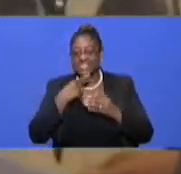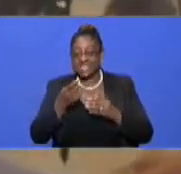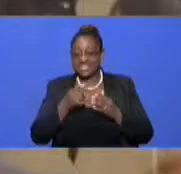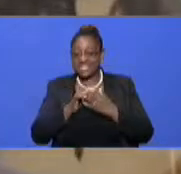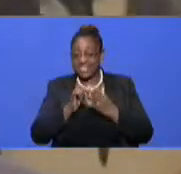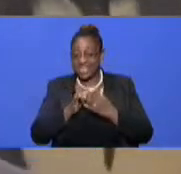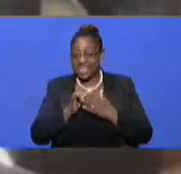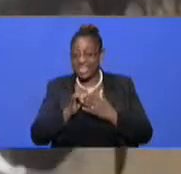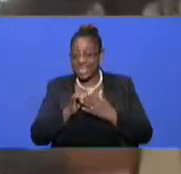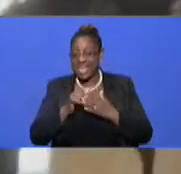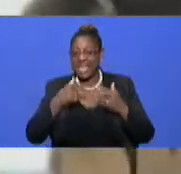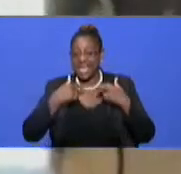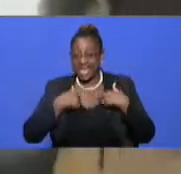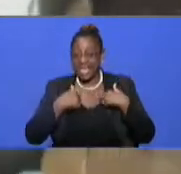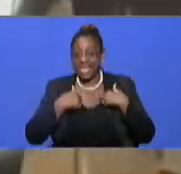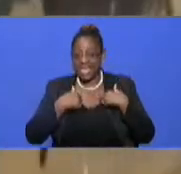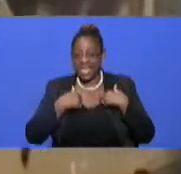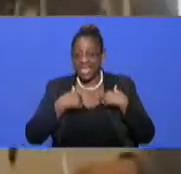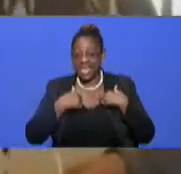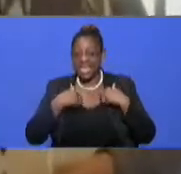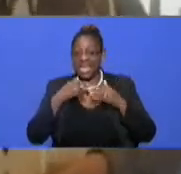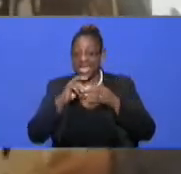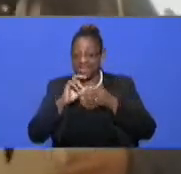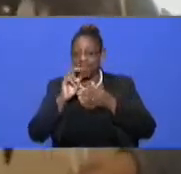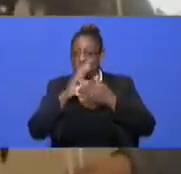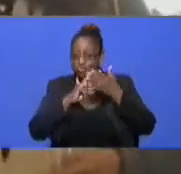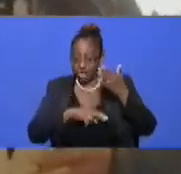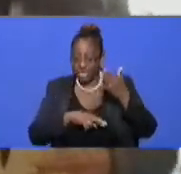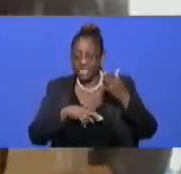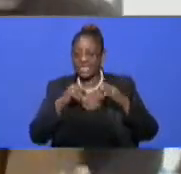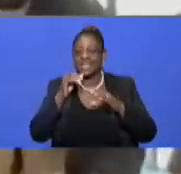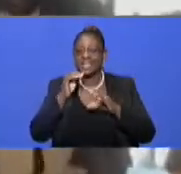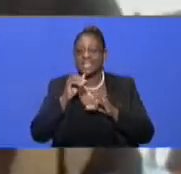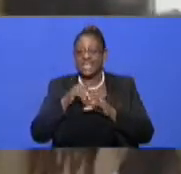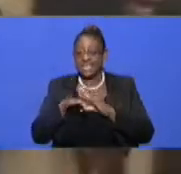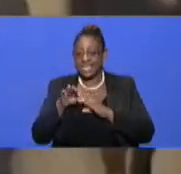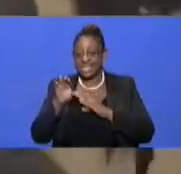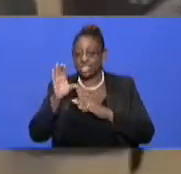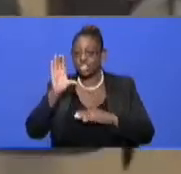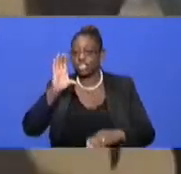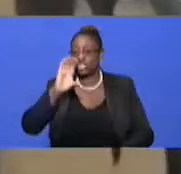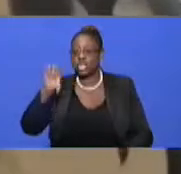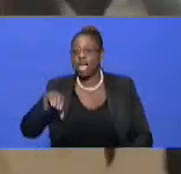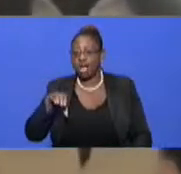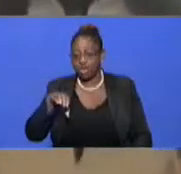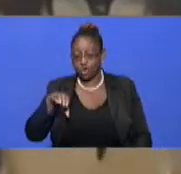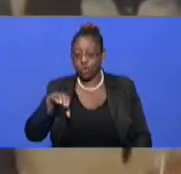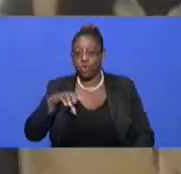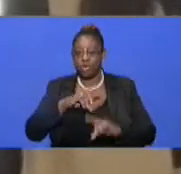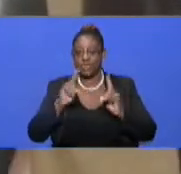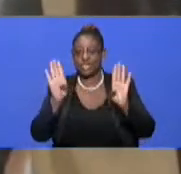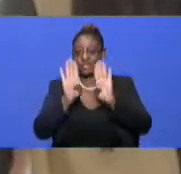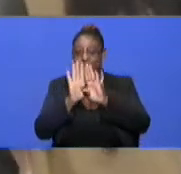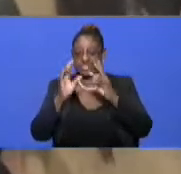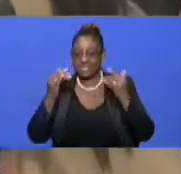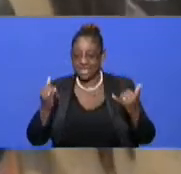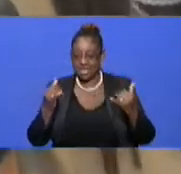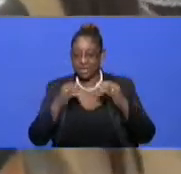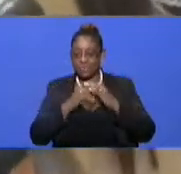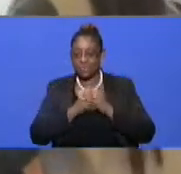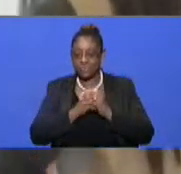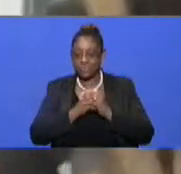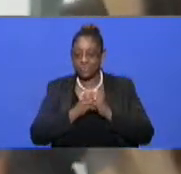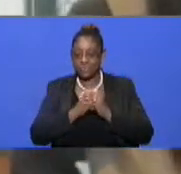and Stripes in Chicago, but that's closed now, so I won a stake there. And had some